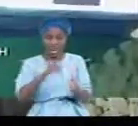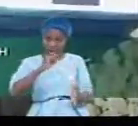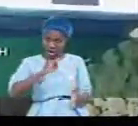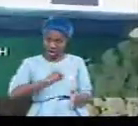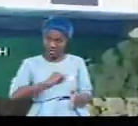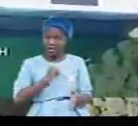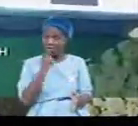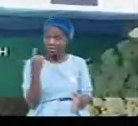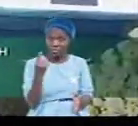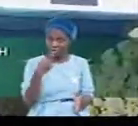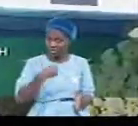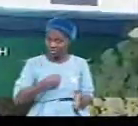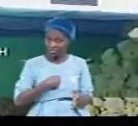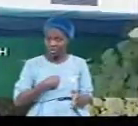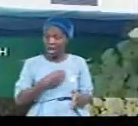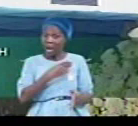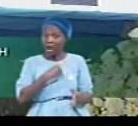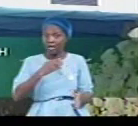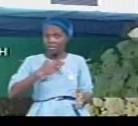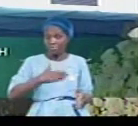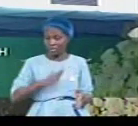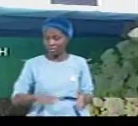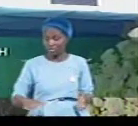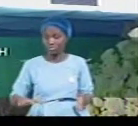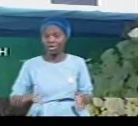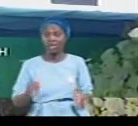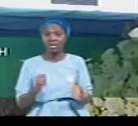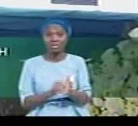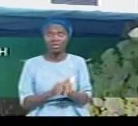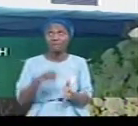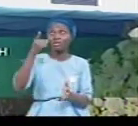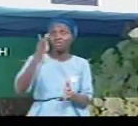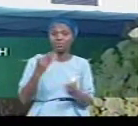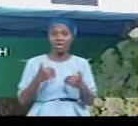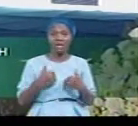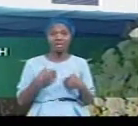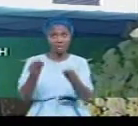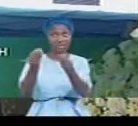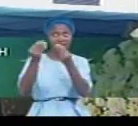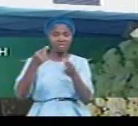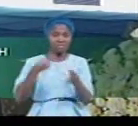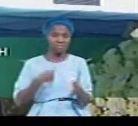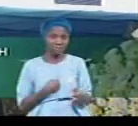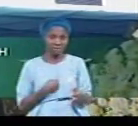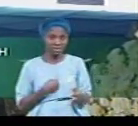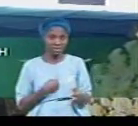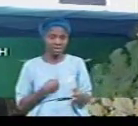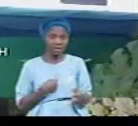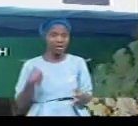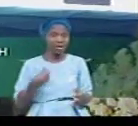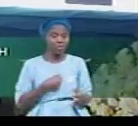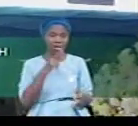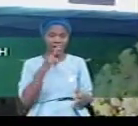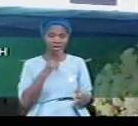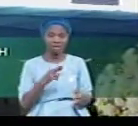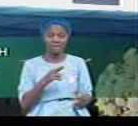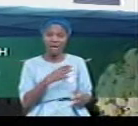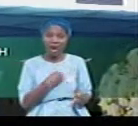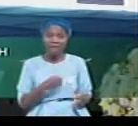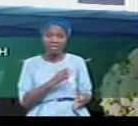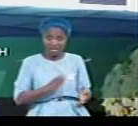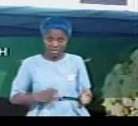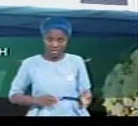but not only I, and the children that God has given me. And Christ could say